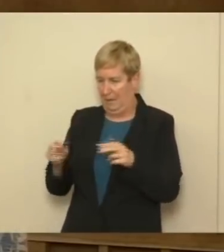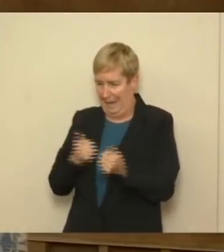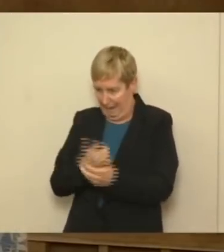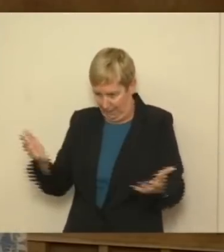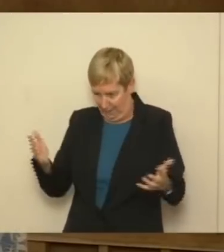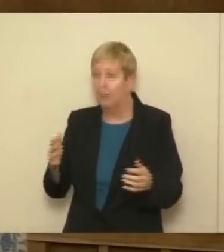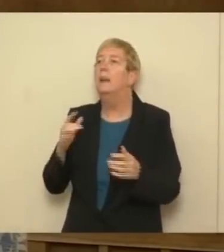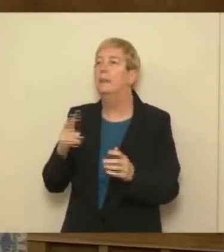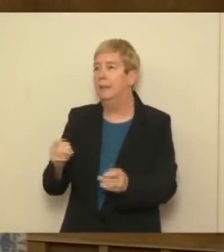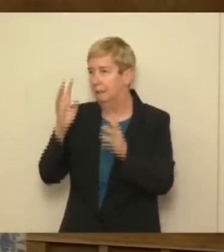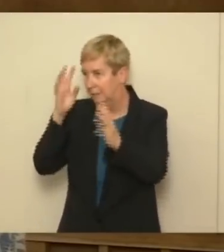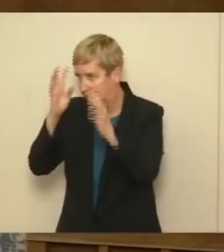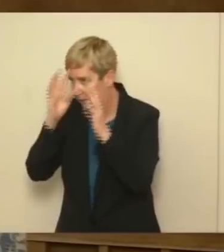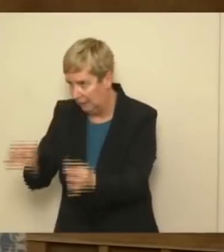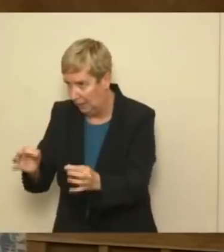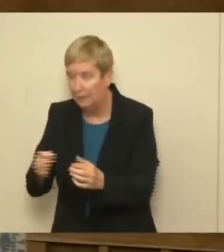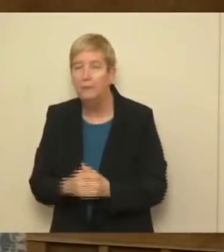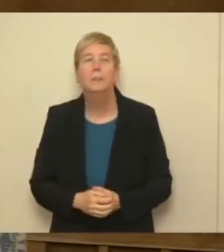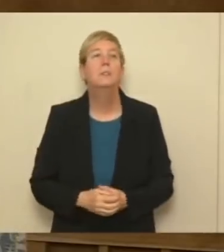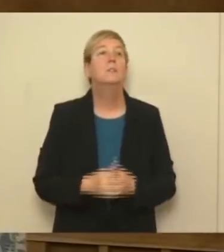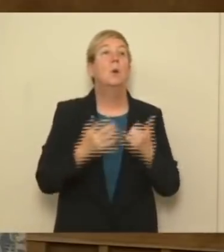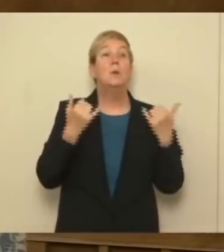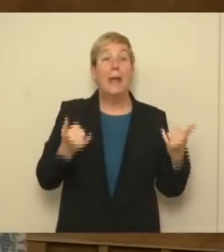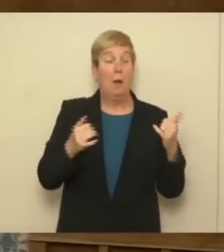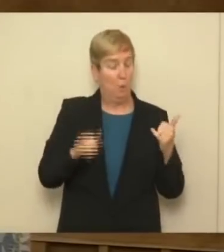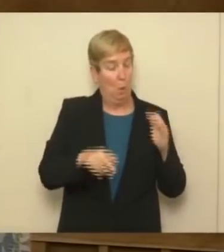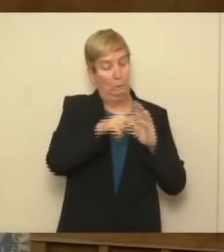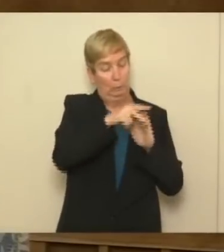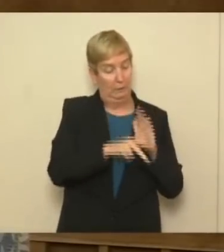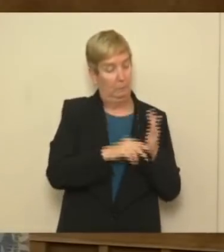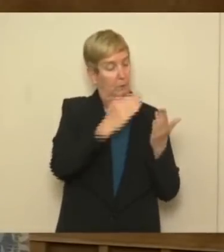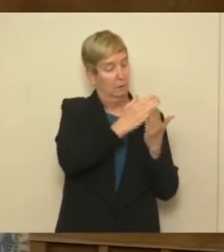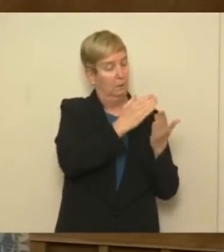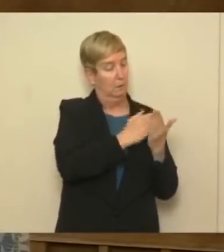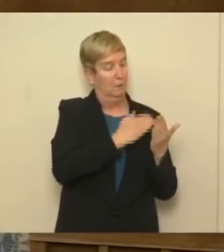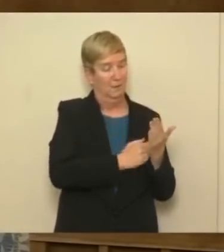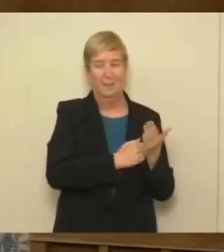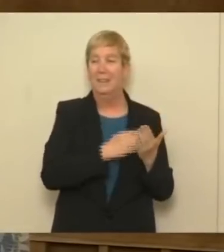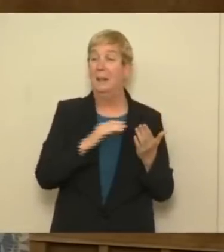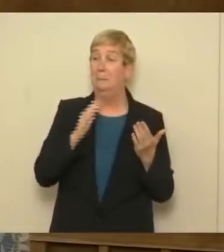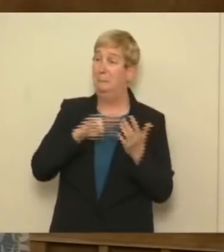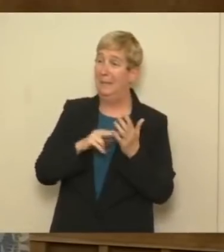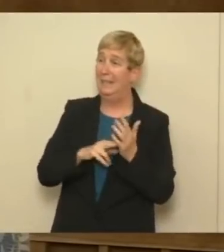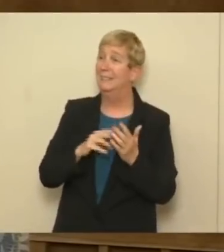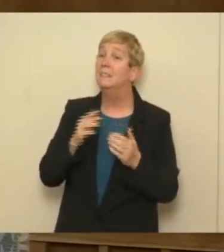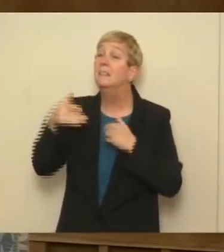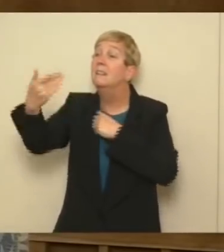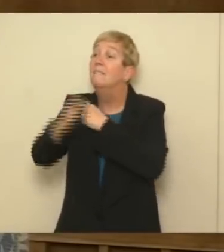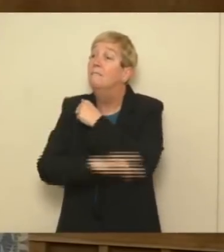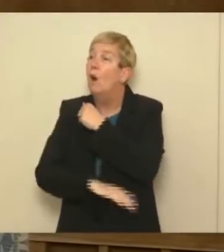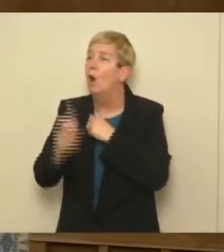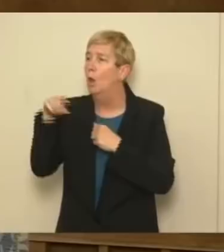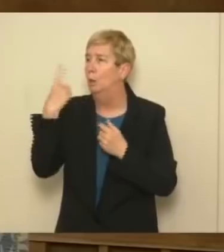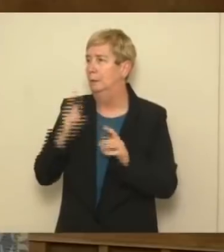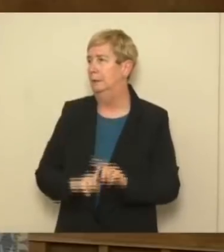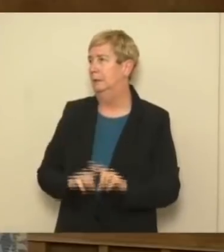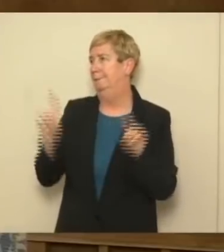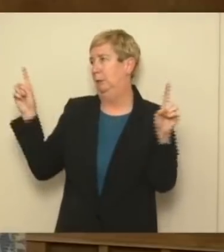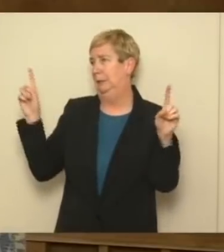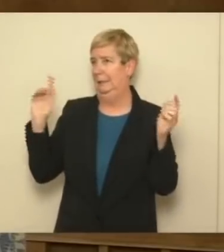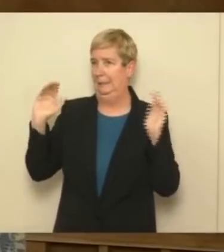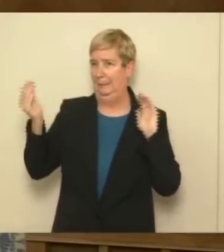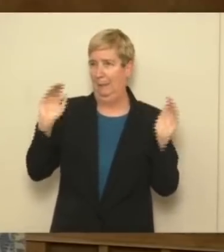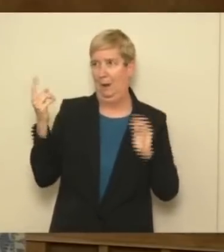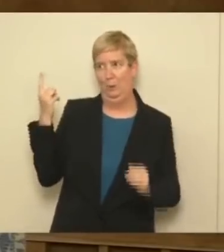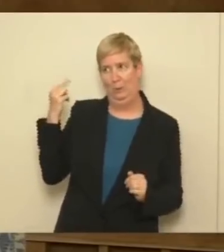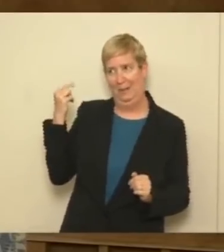adhere to these principles, it's going to look different than what we're used to in the schools. It's going to look a little different, causing us to